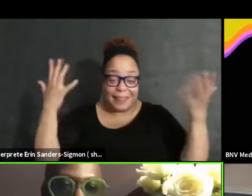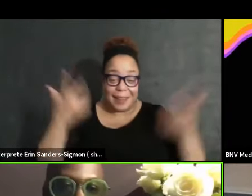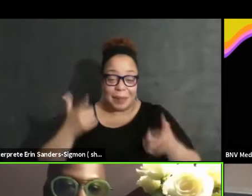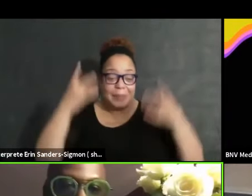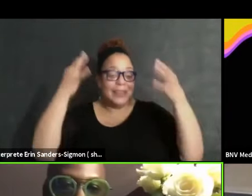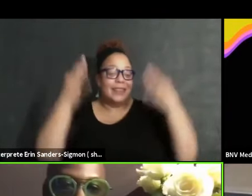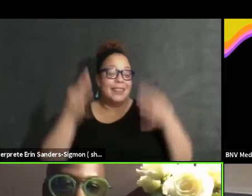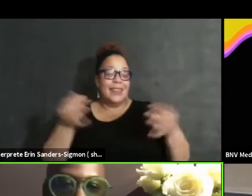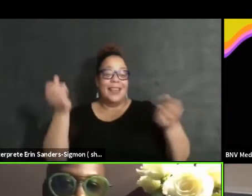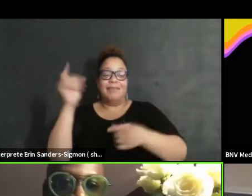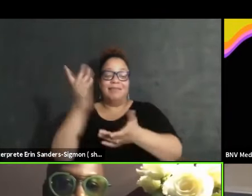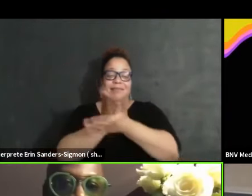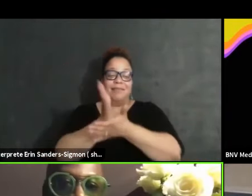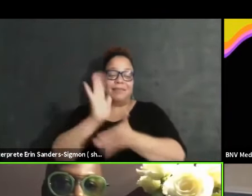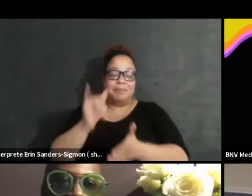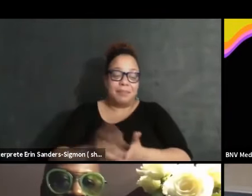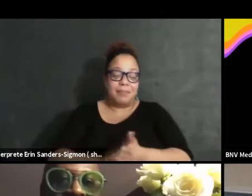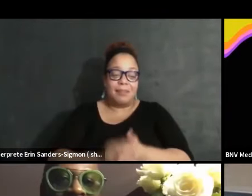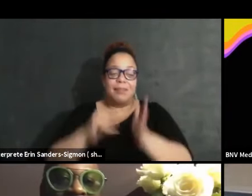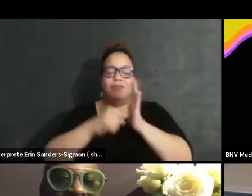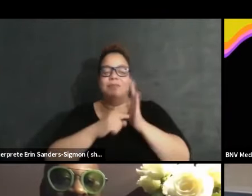Bay Area, these two random